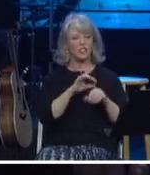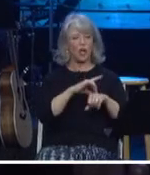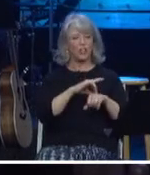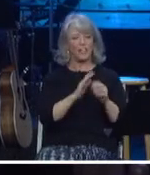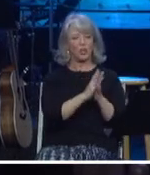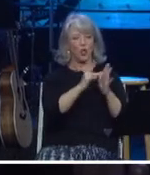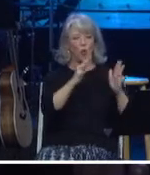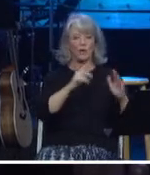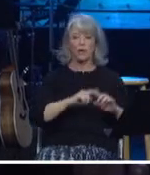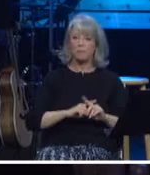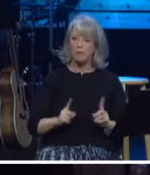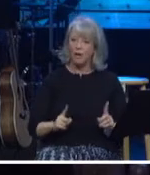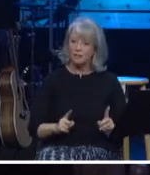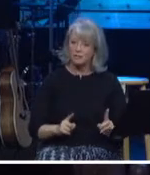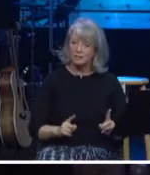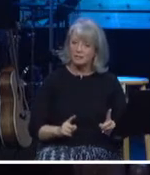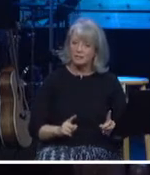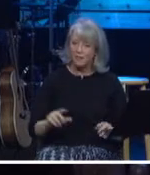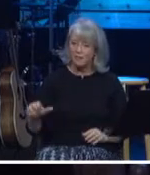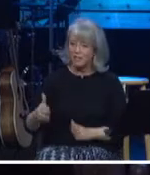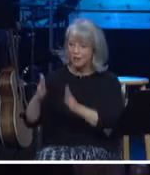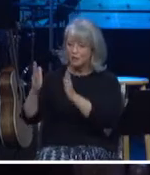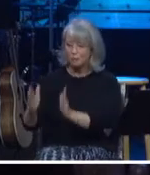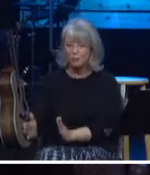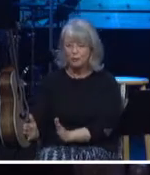But on the other side, there's one who's been humbled by God.